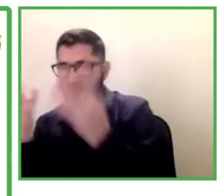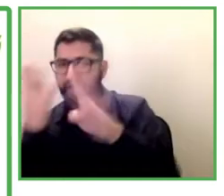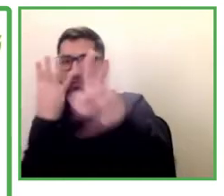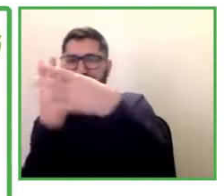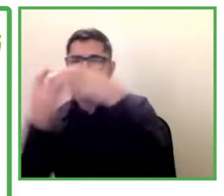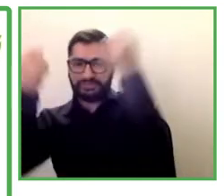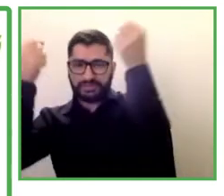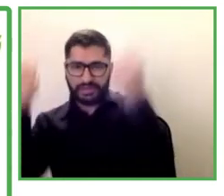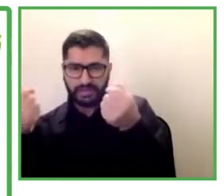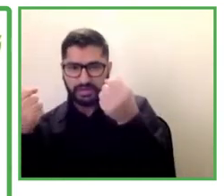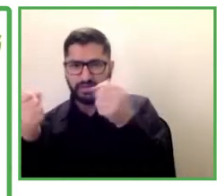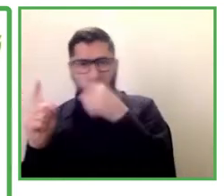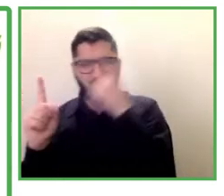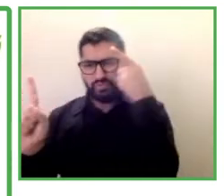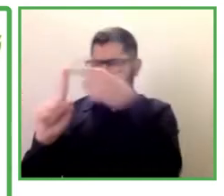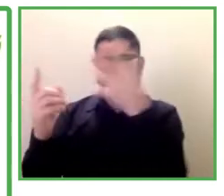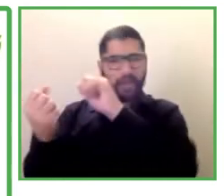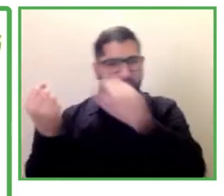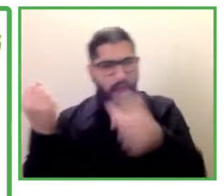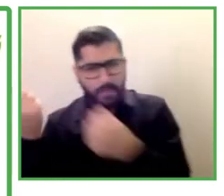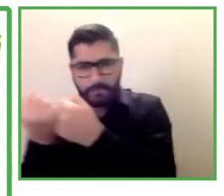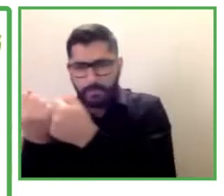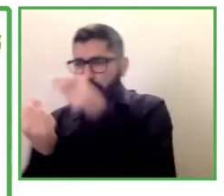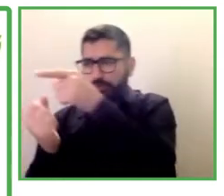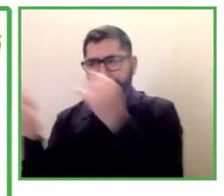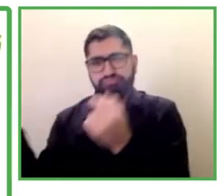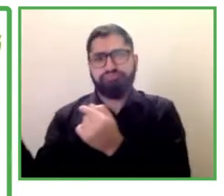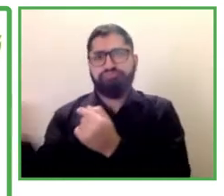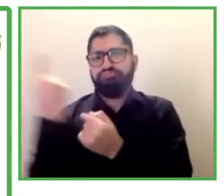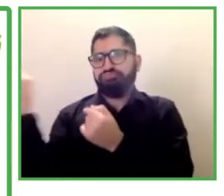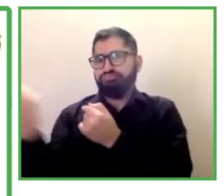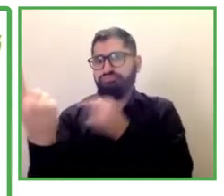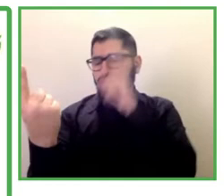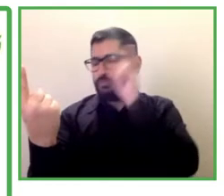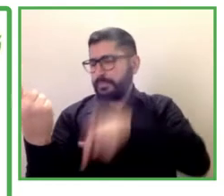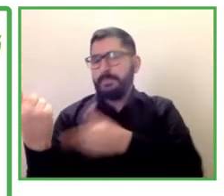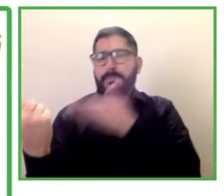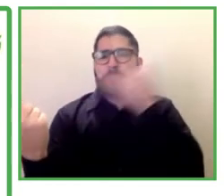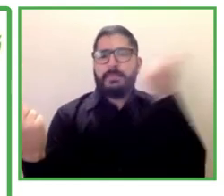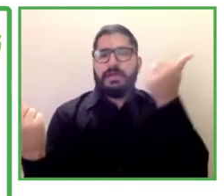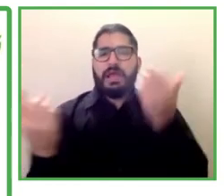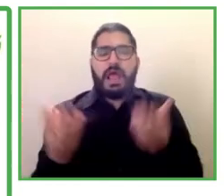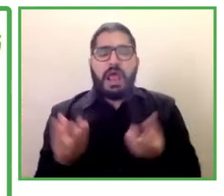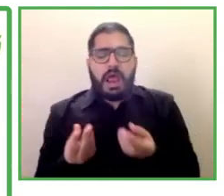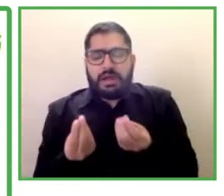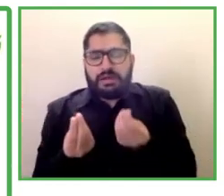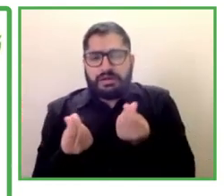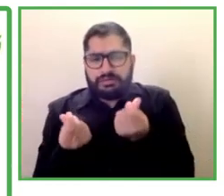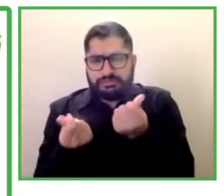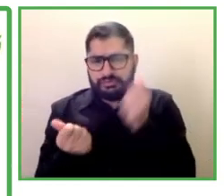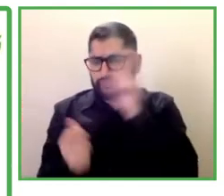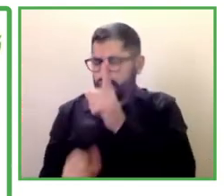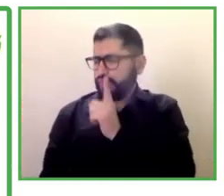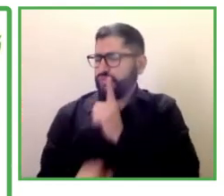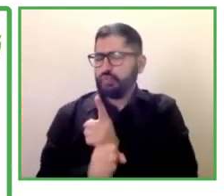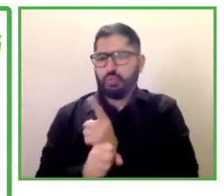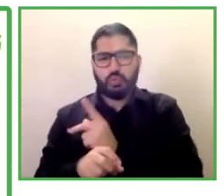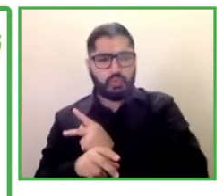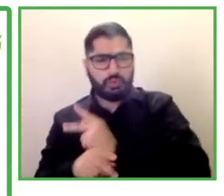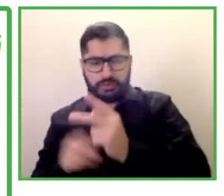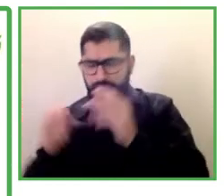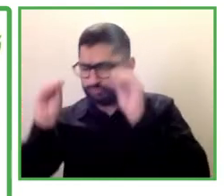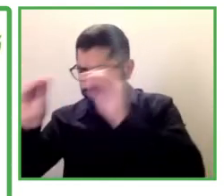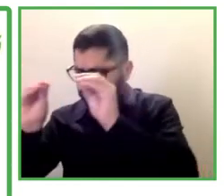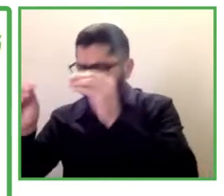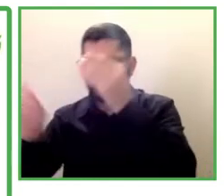not just in an individual way to improve their quality of lives and their adaptations, but also give them a professional training